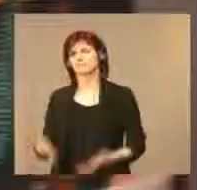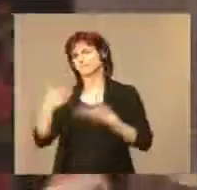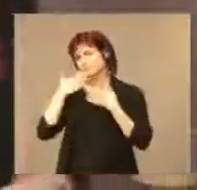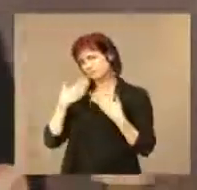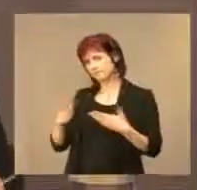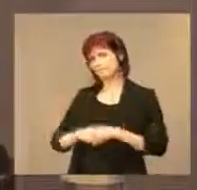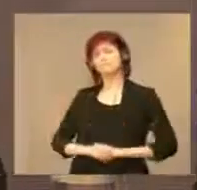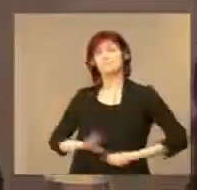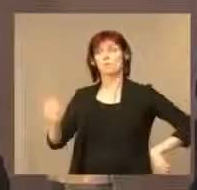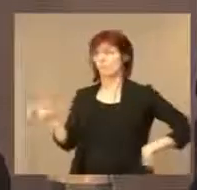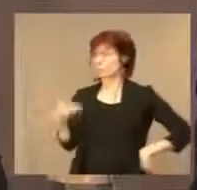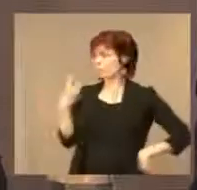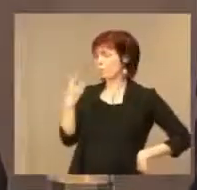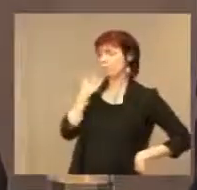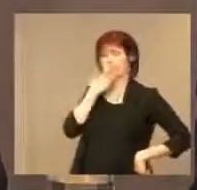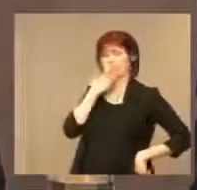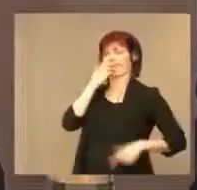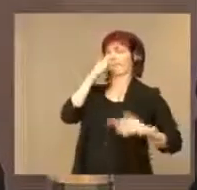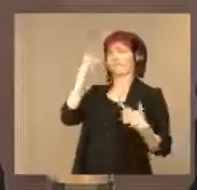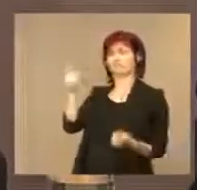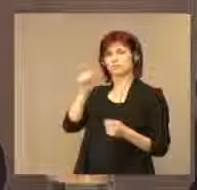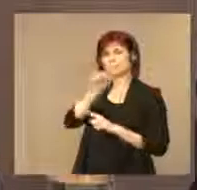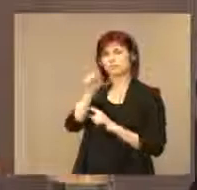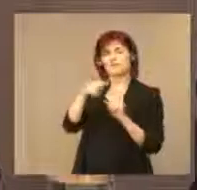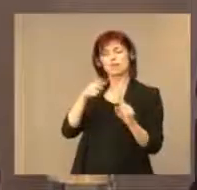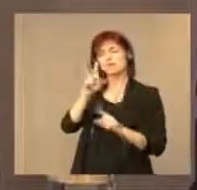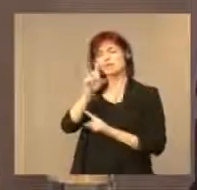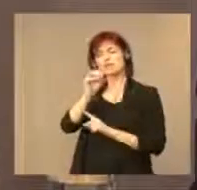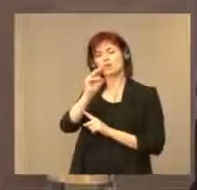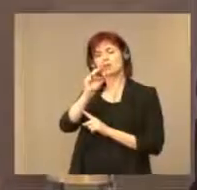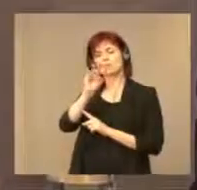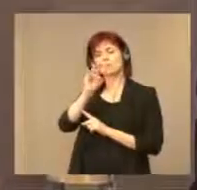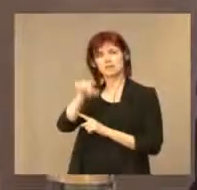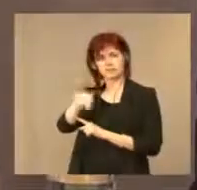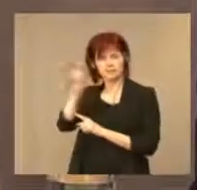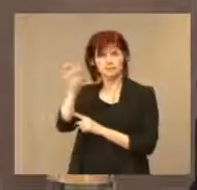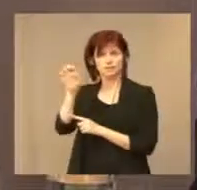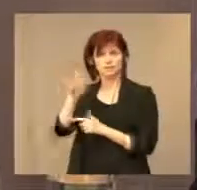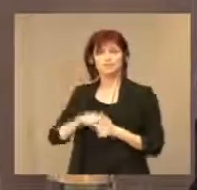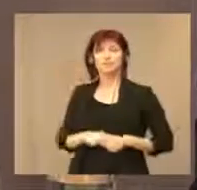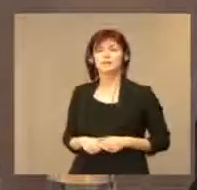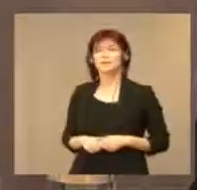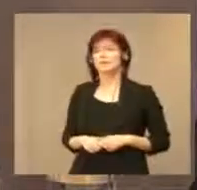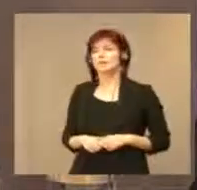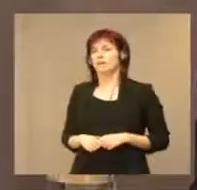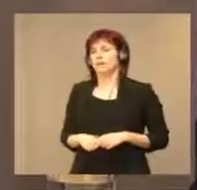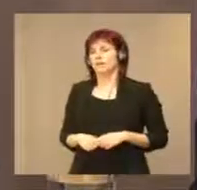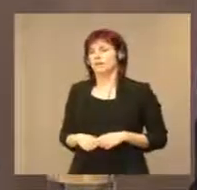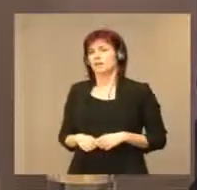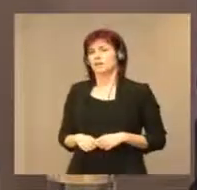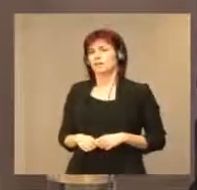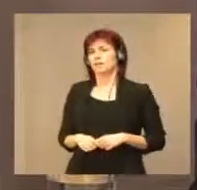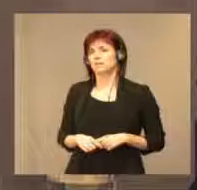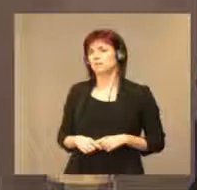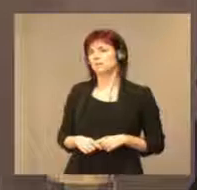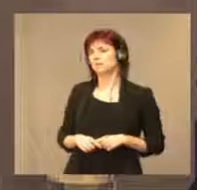Oh, this is an interesting question from Dominique. She says, would there be a job requirement